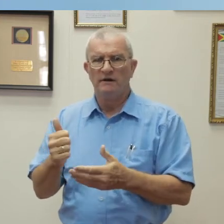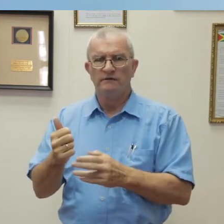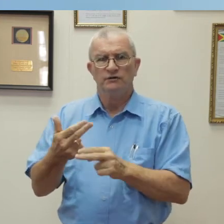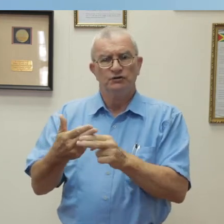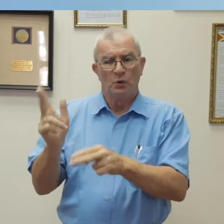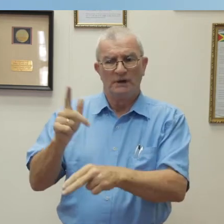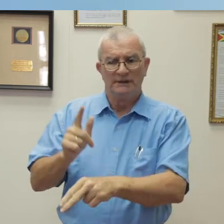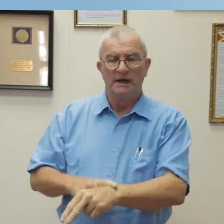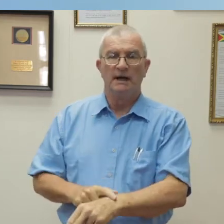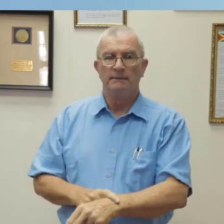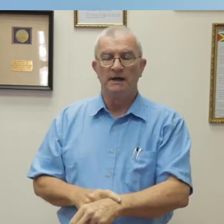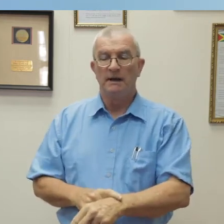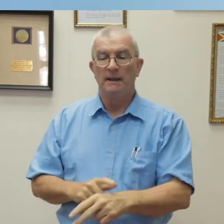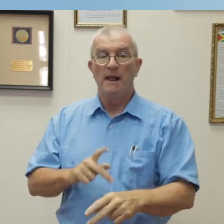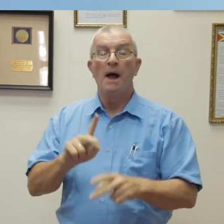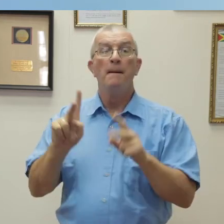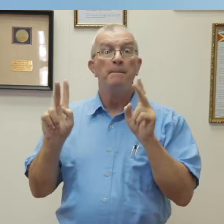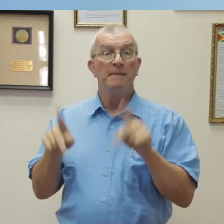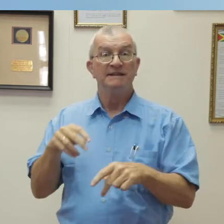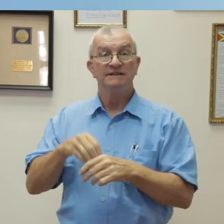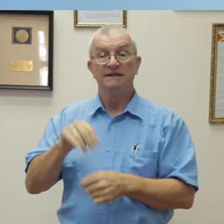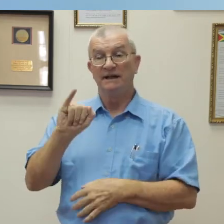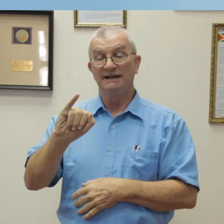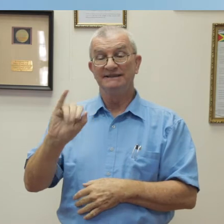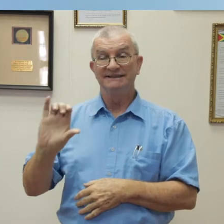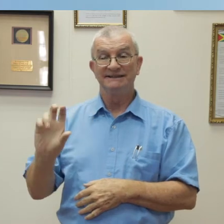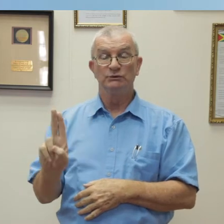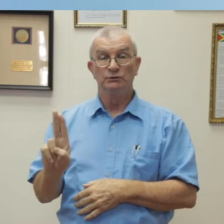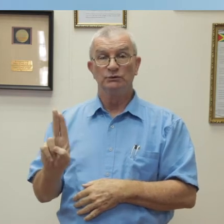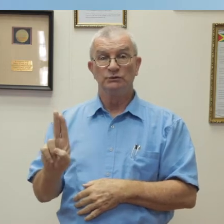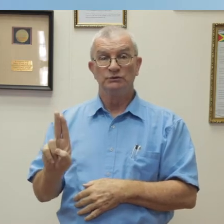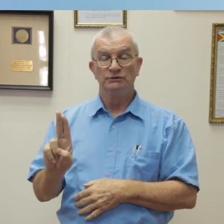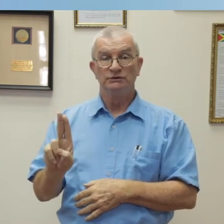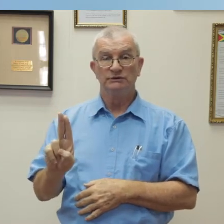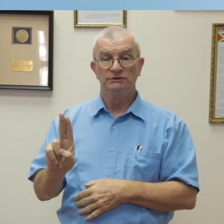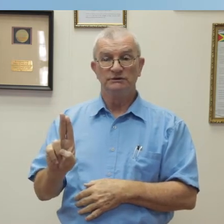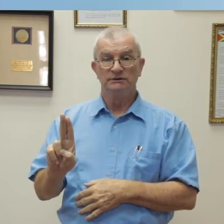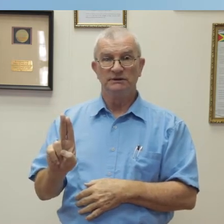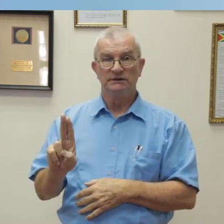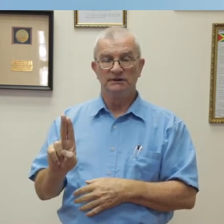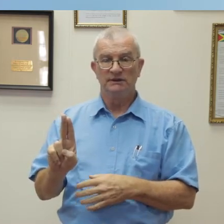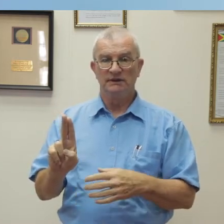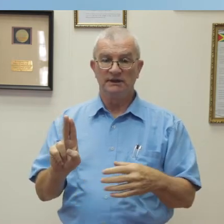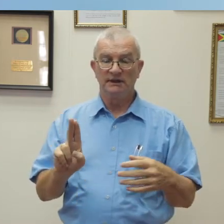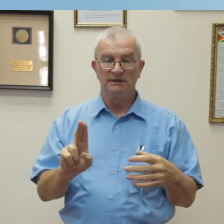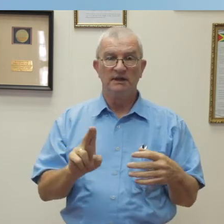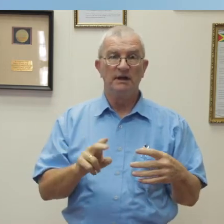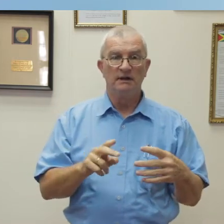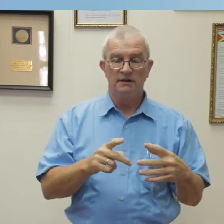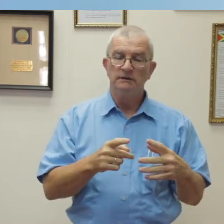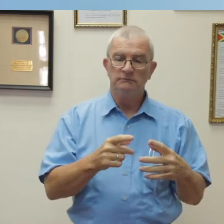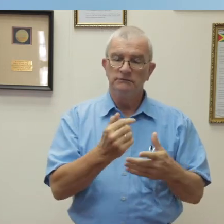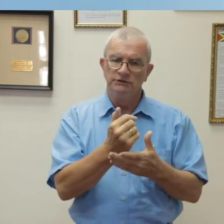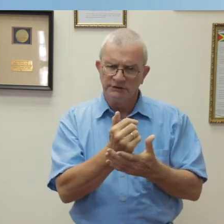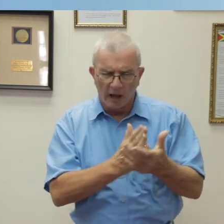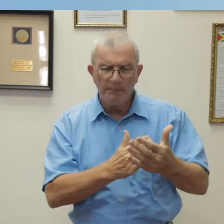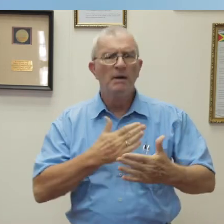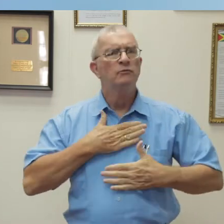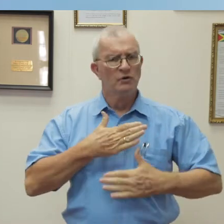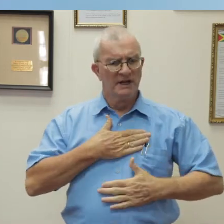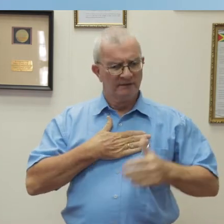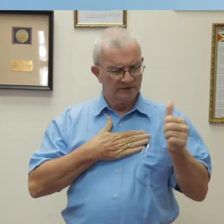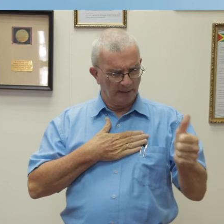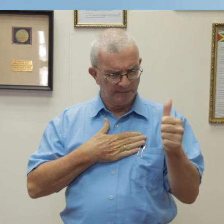So patients in the ICU can run a spectrum from those who are breathing for themselves with